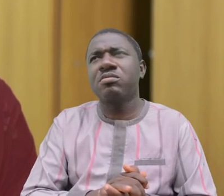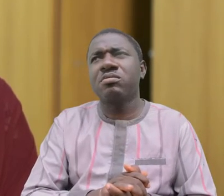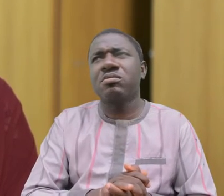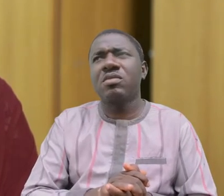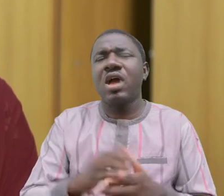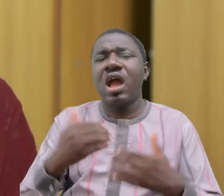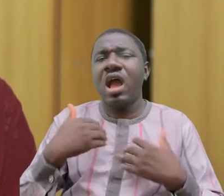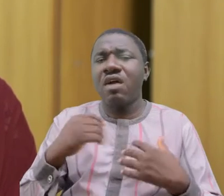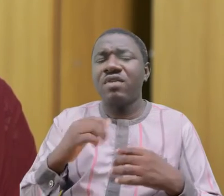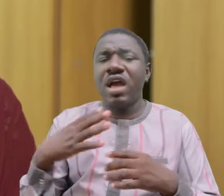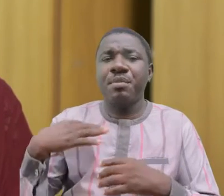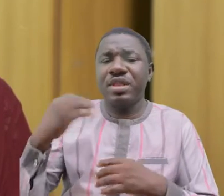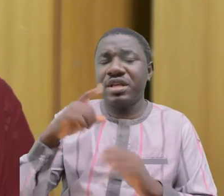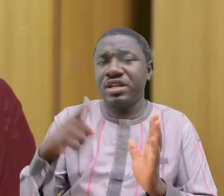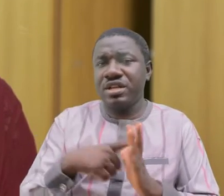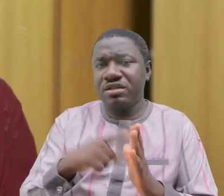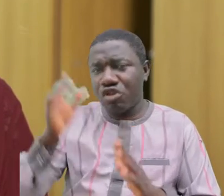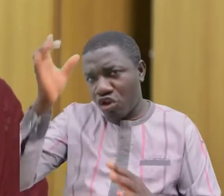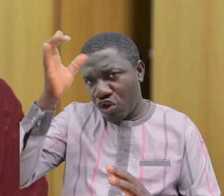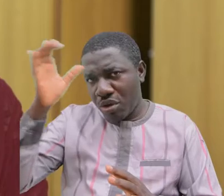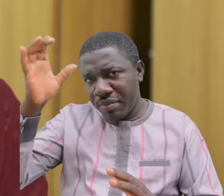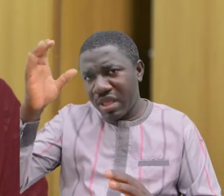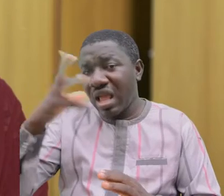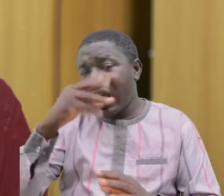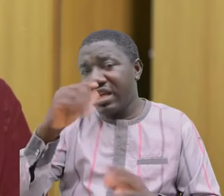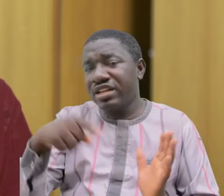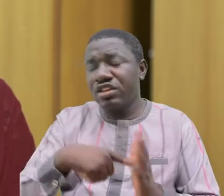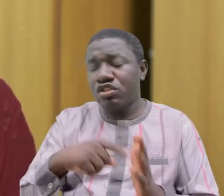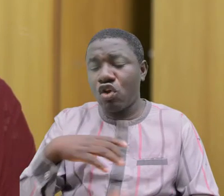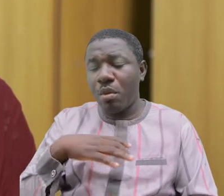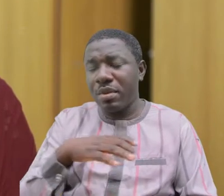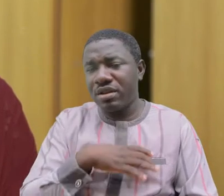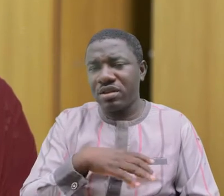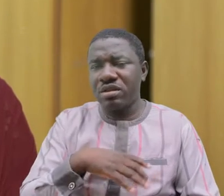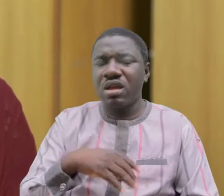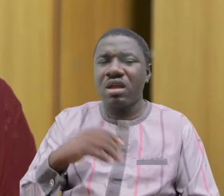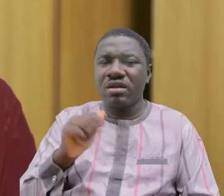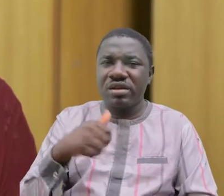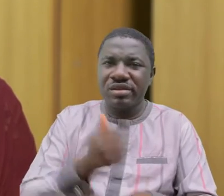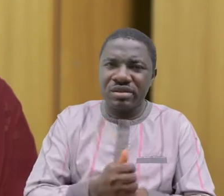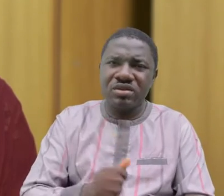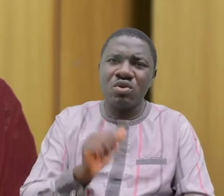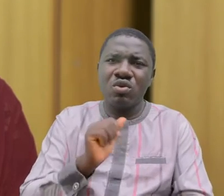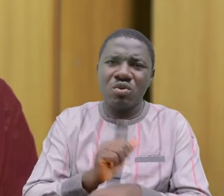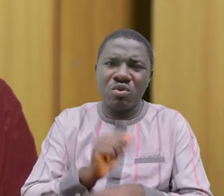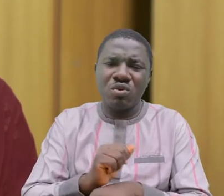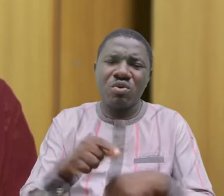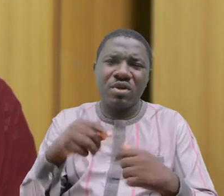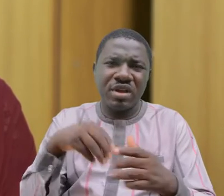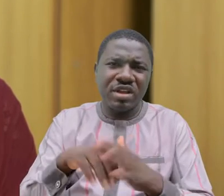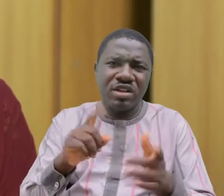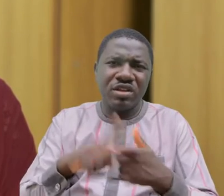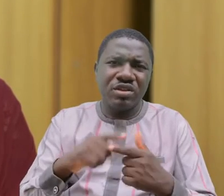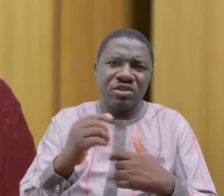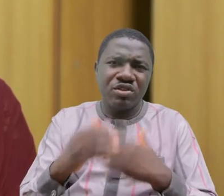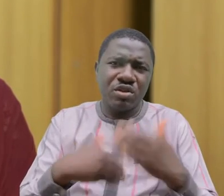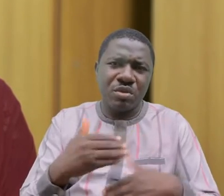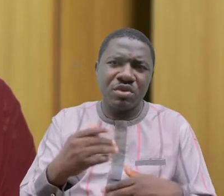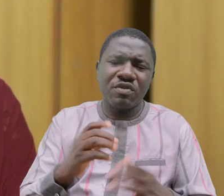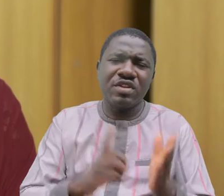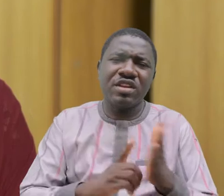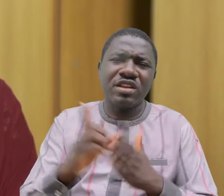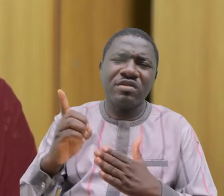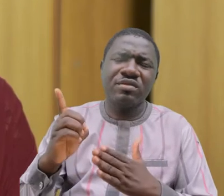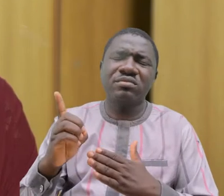process. And so far, the committee has been set. Work has gone into the process of developing